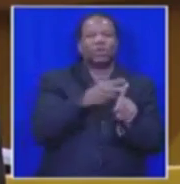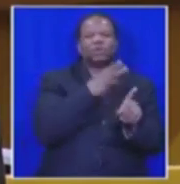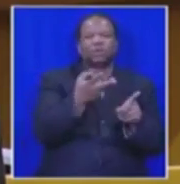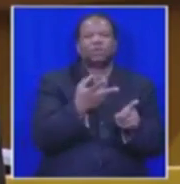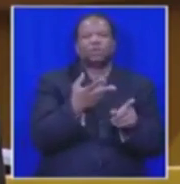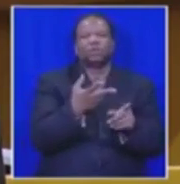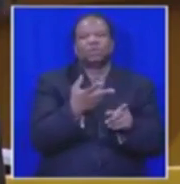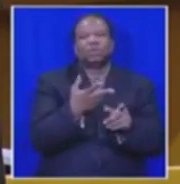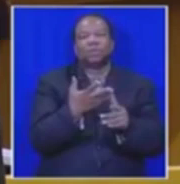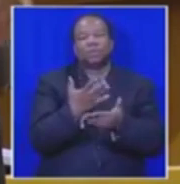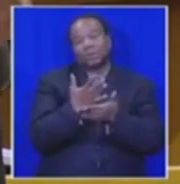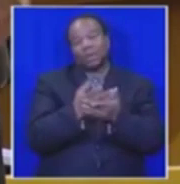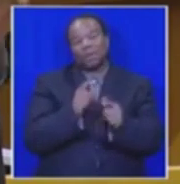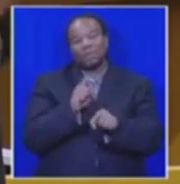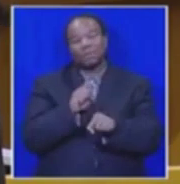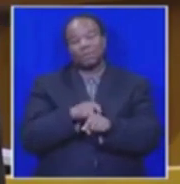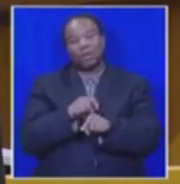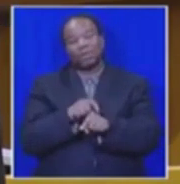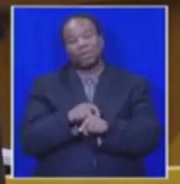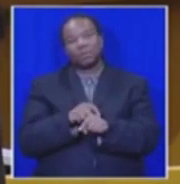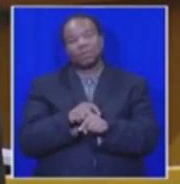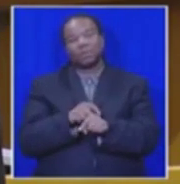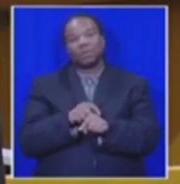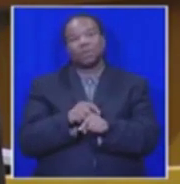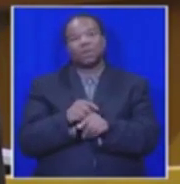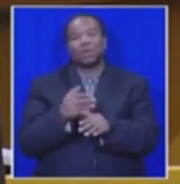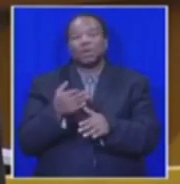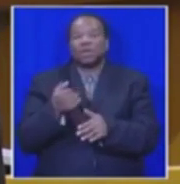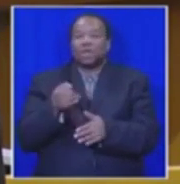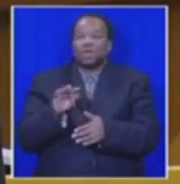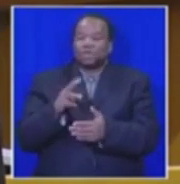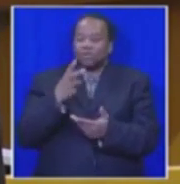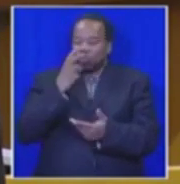at all. Because if we are saying you need